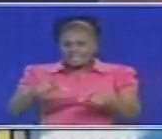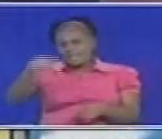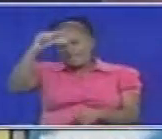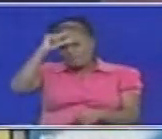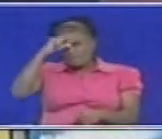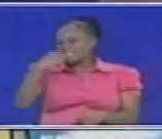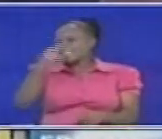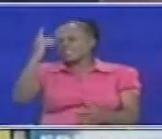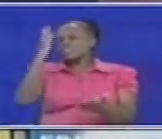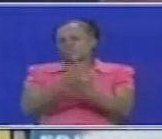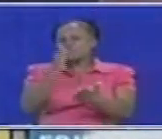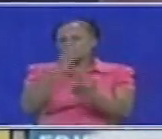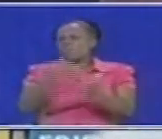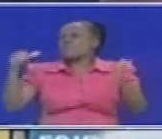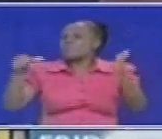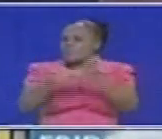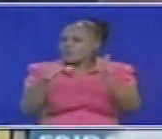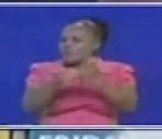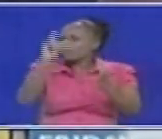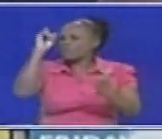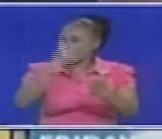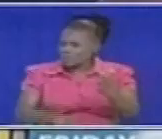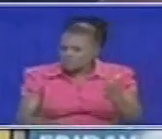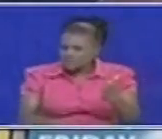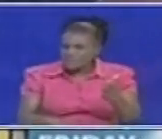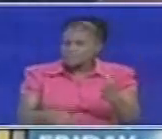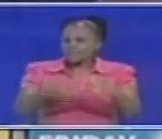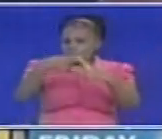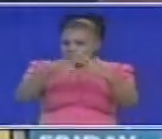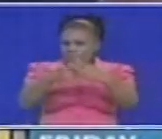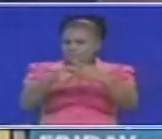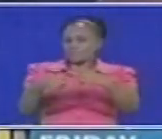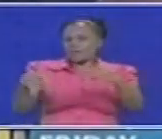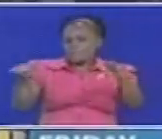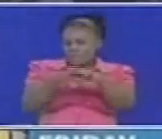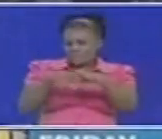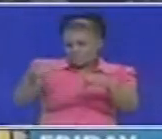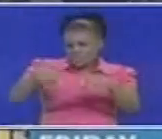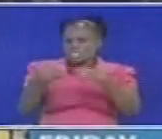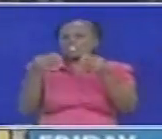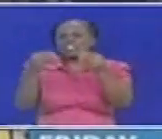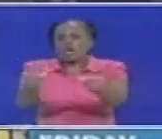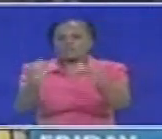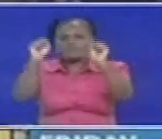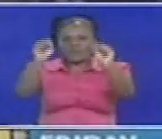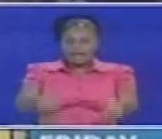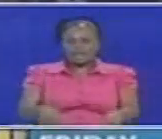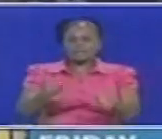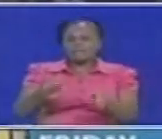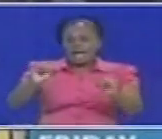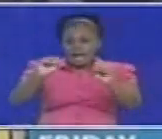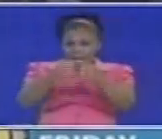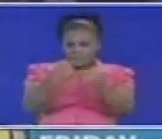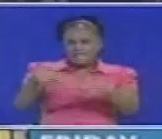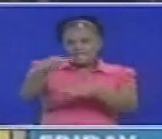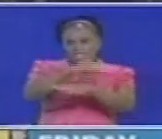us exactly what the problem is. Then as industry stakeholders, we will address it. In the face of all this, the